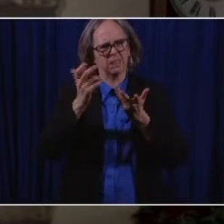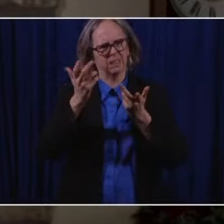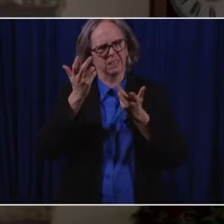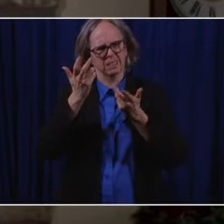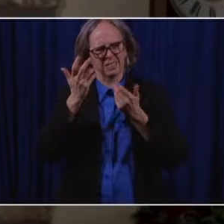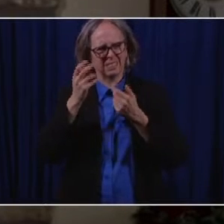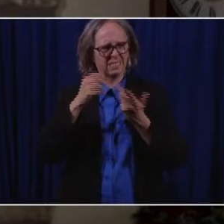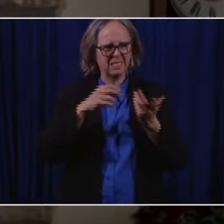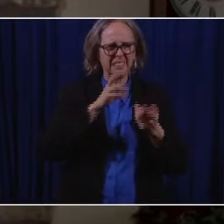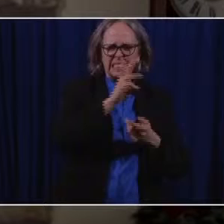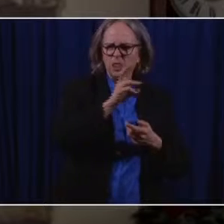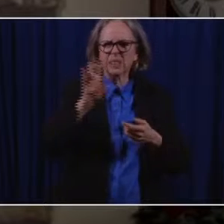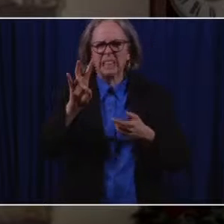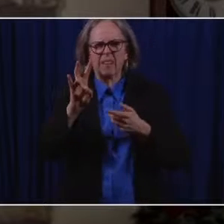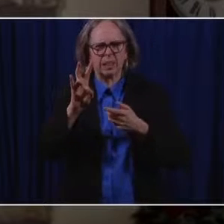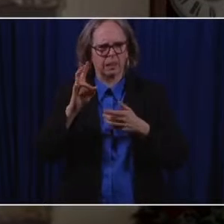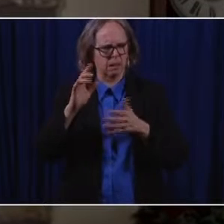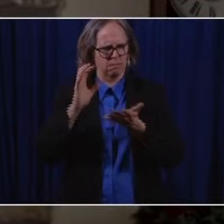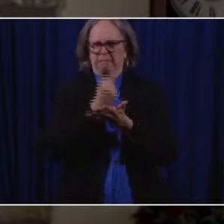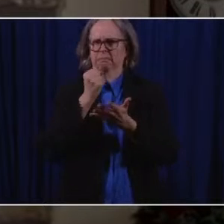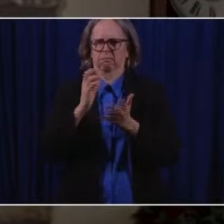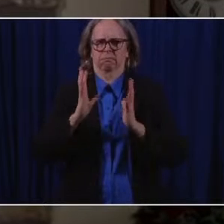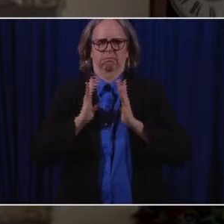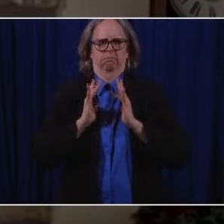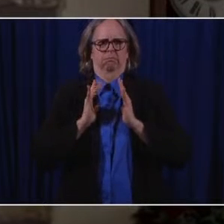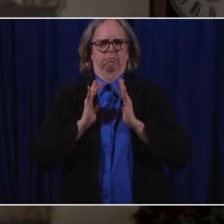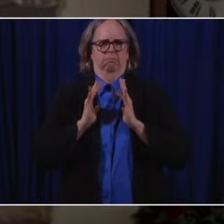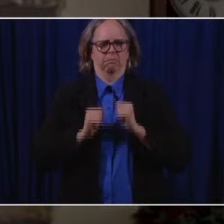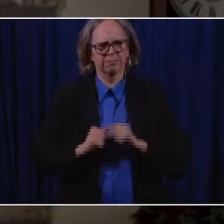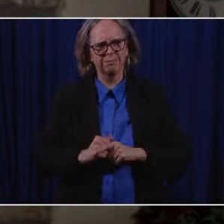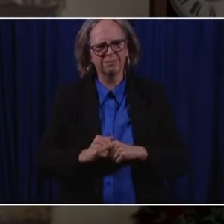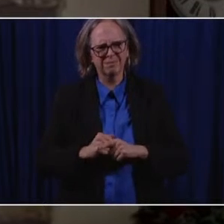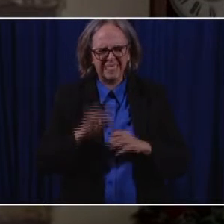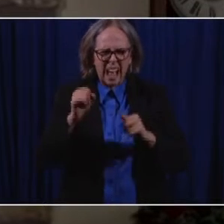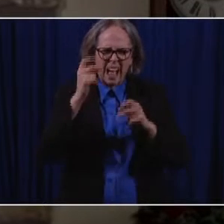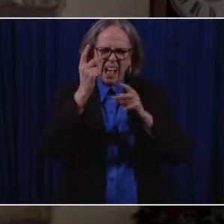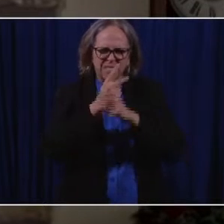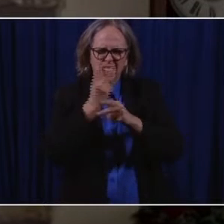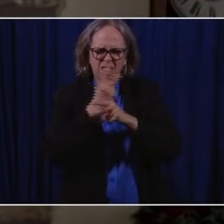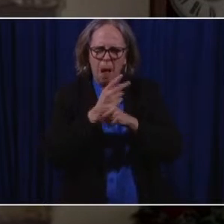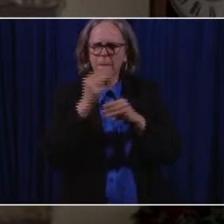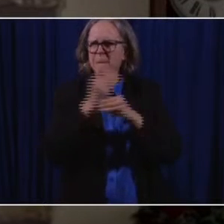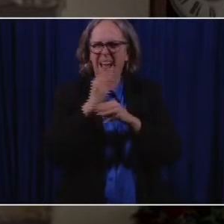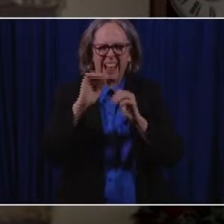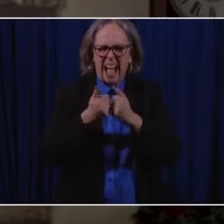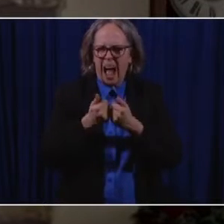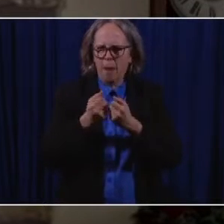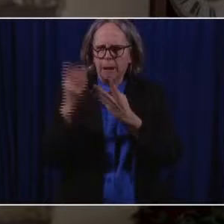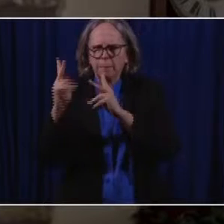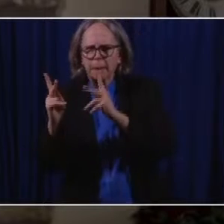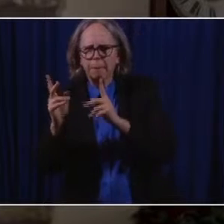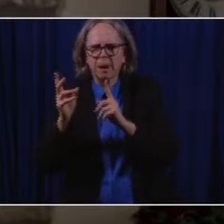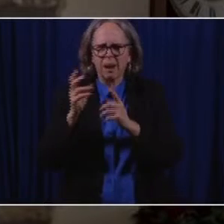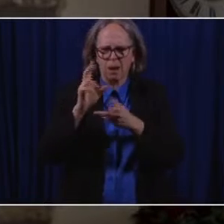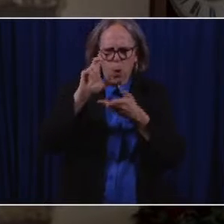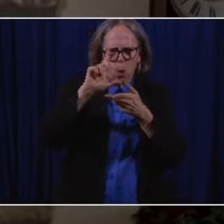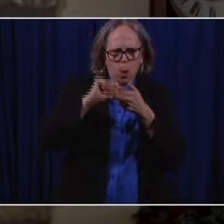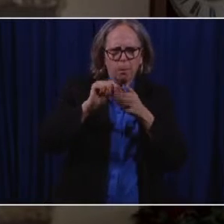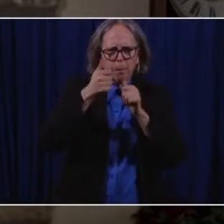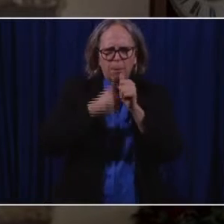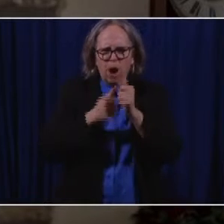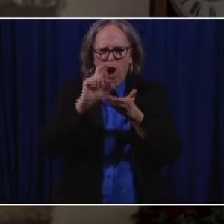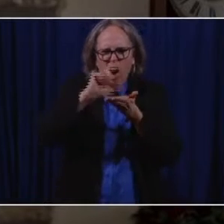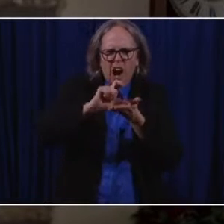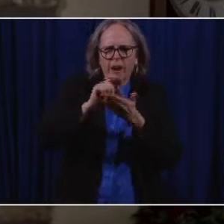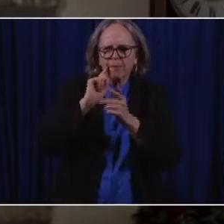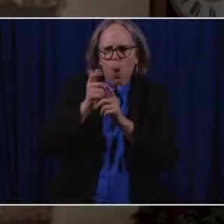of it, that's great. And, you can do the math. I mean, I don't know how many of these have this extra. I don't have that